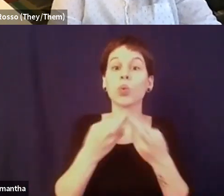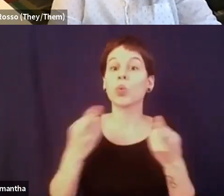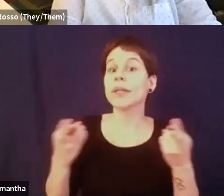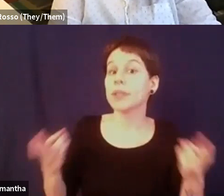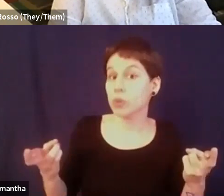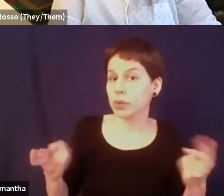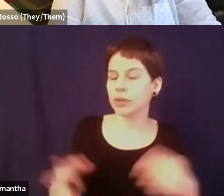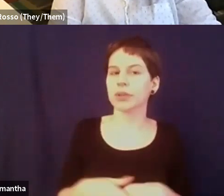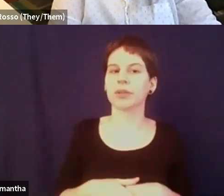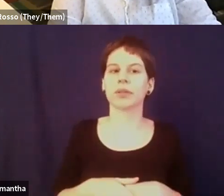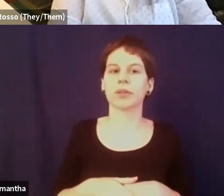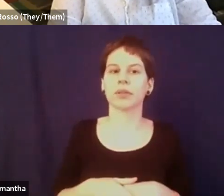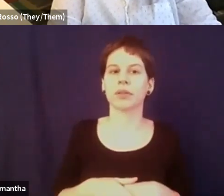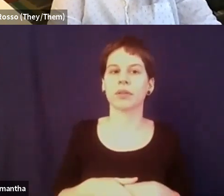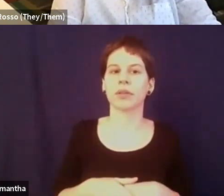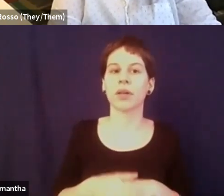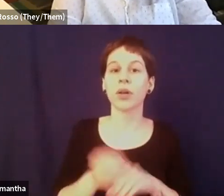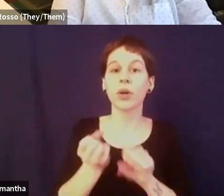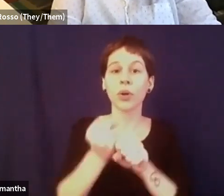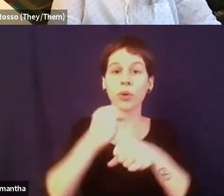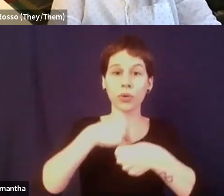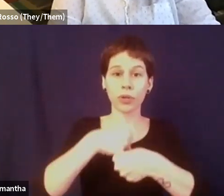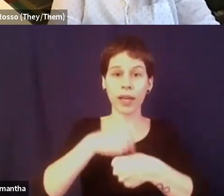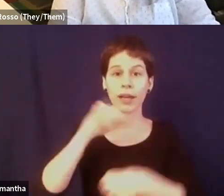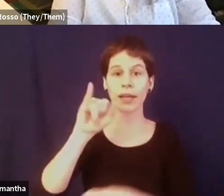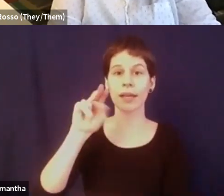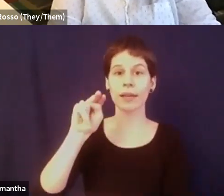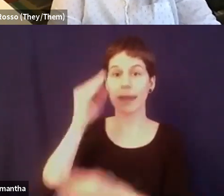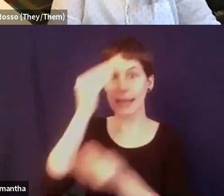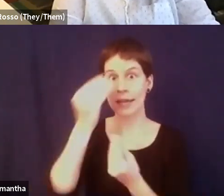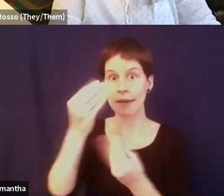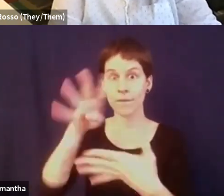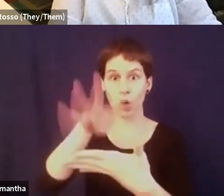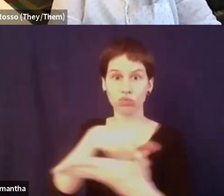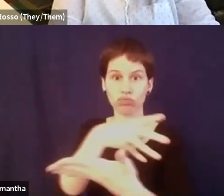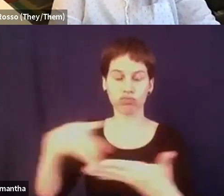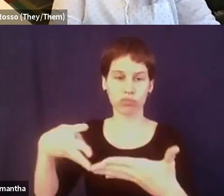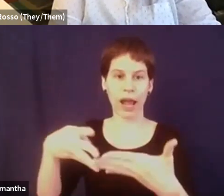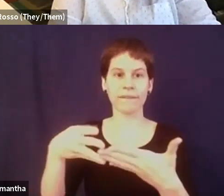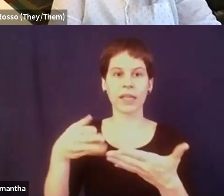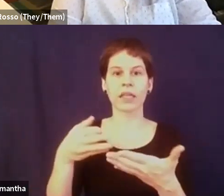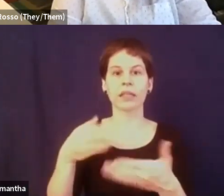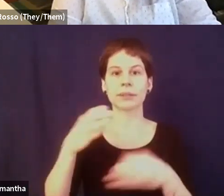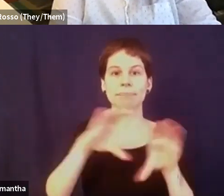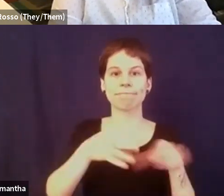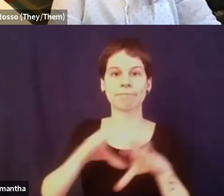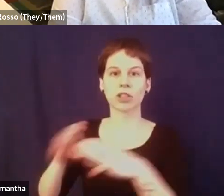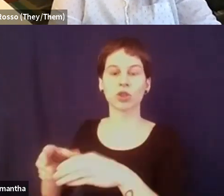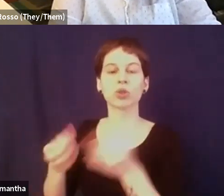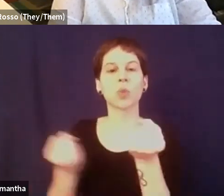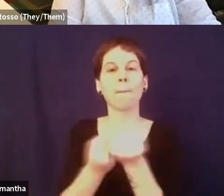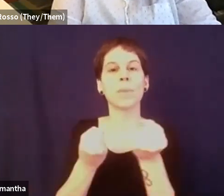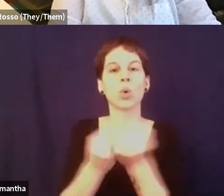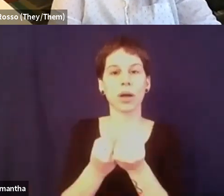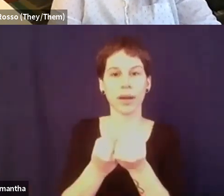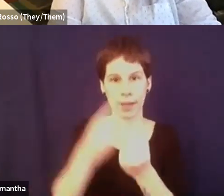they're creating an infographic series about supportive mental health services in the Pittsburgh area. Do we